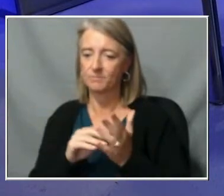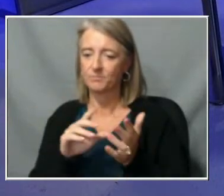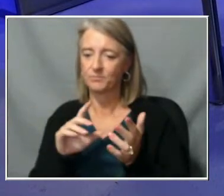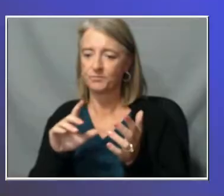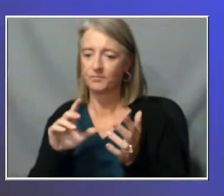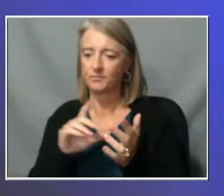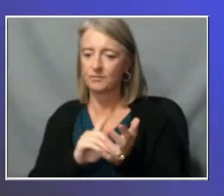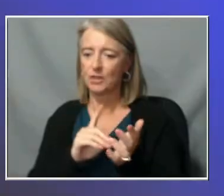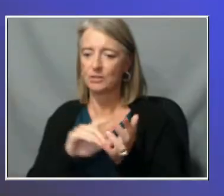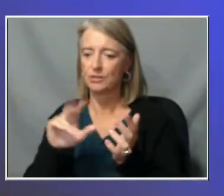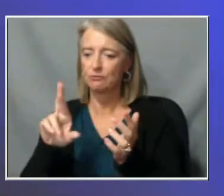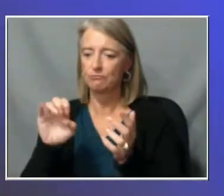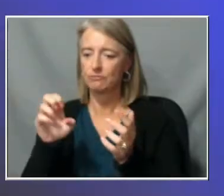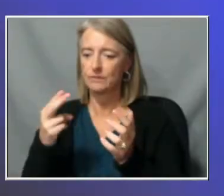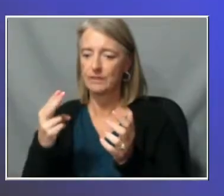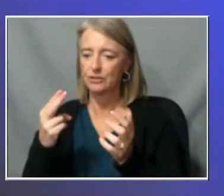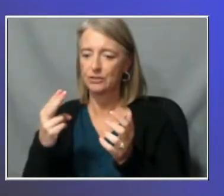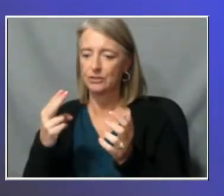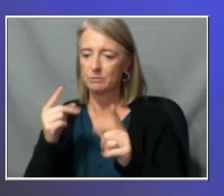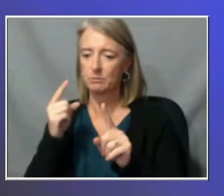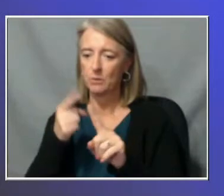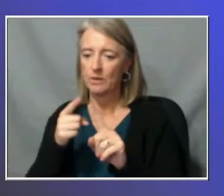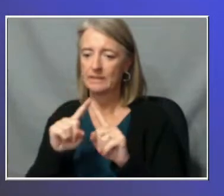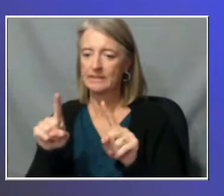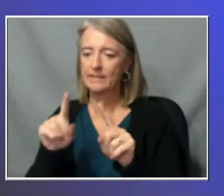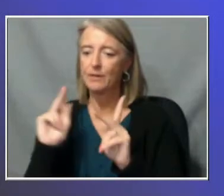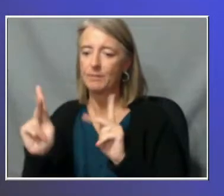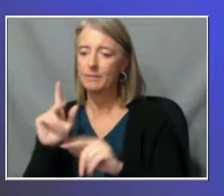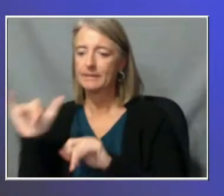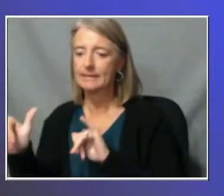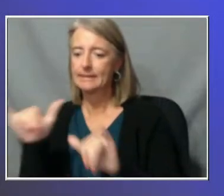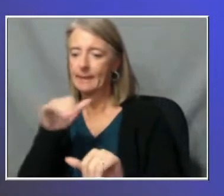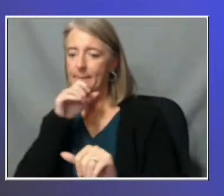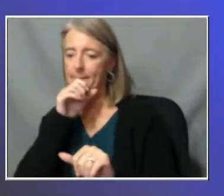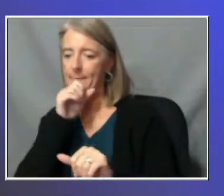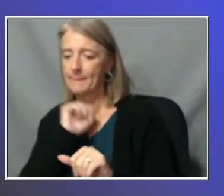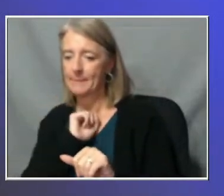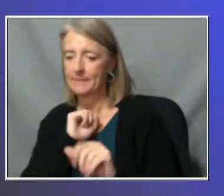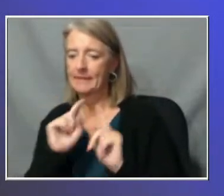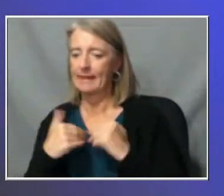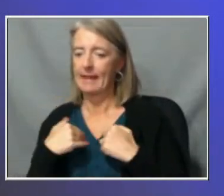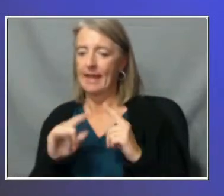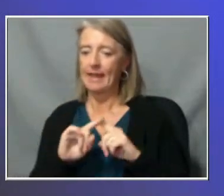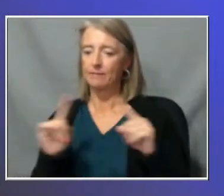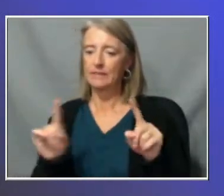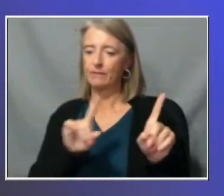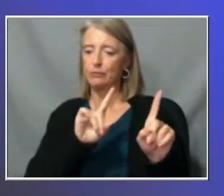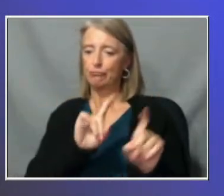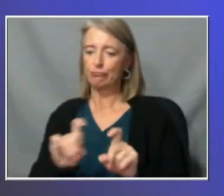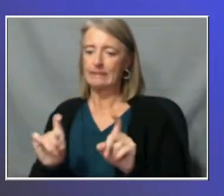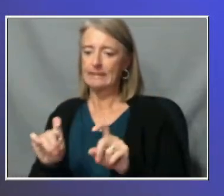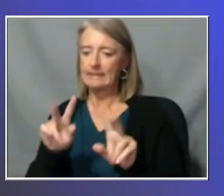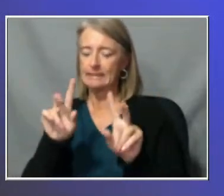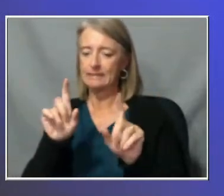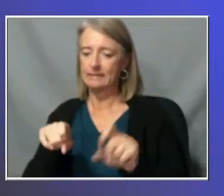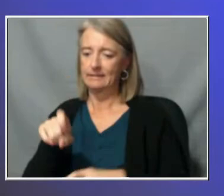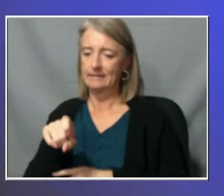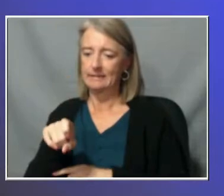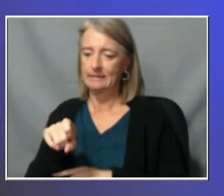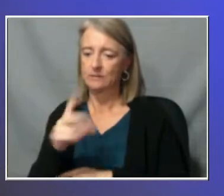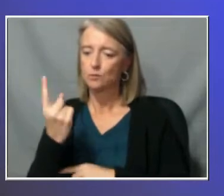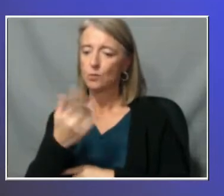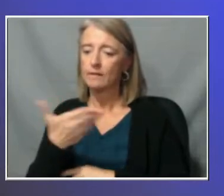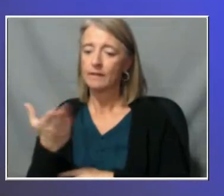point, different people at the same age have different screening needs. And so one of the things that we see